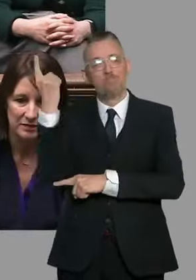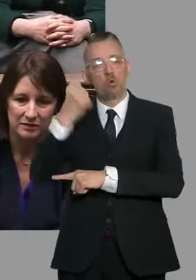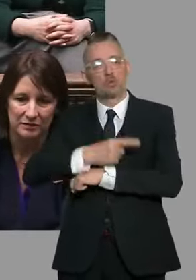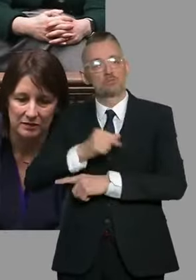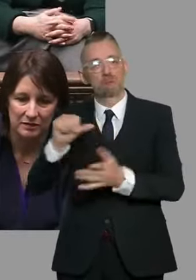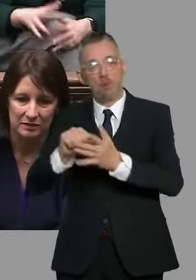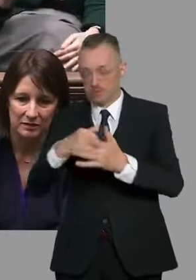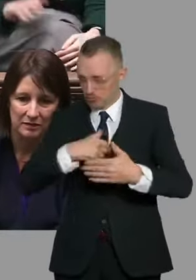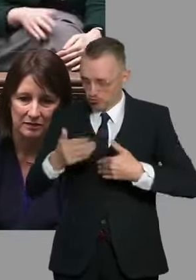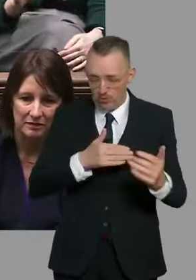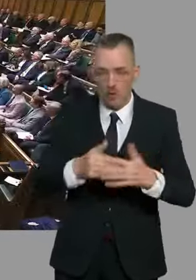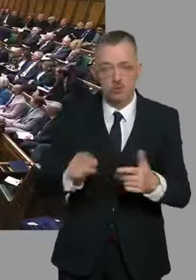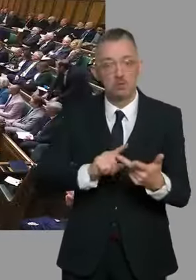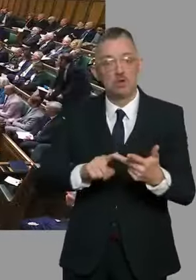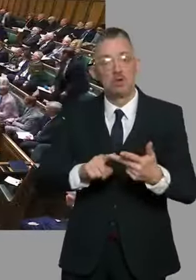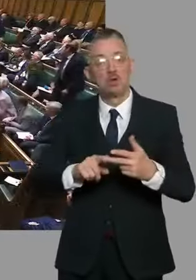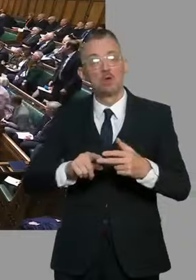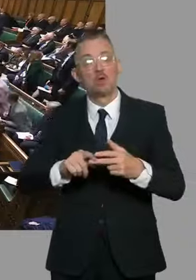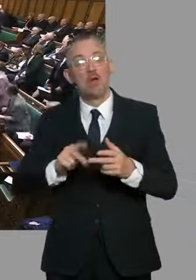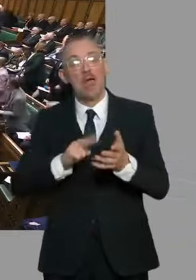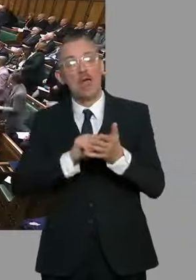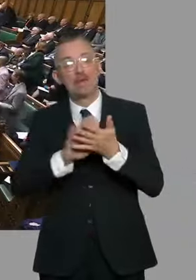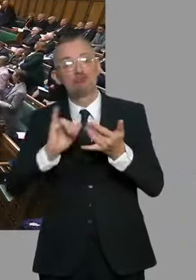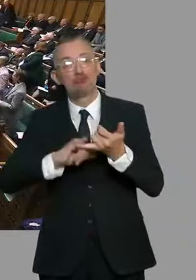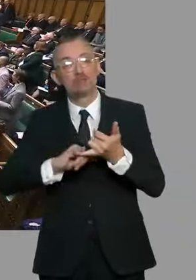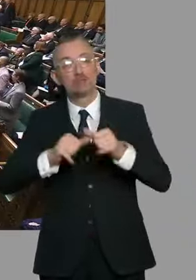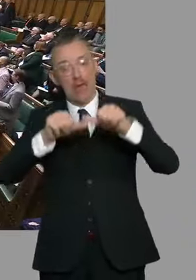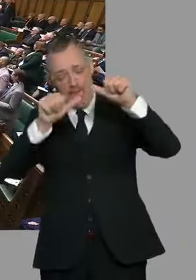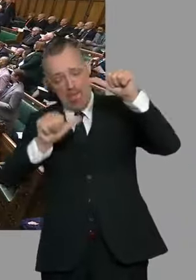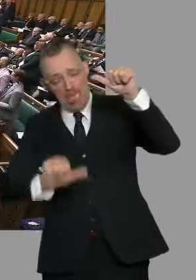voted for. We're delivering it.